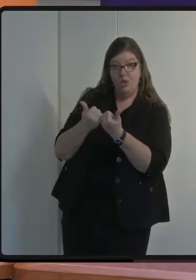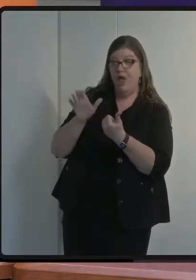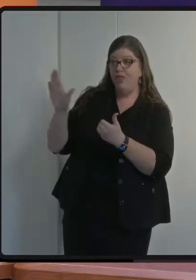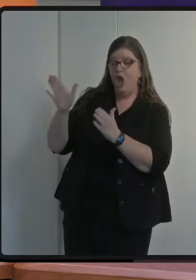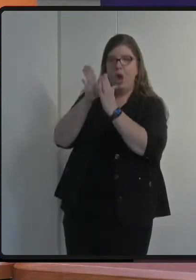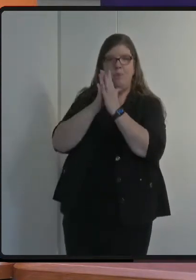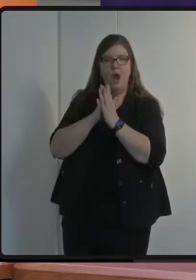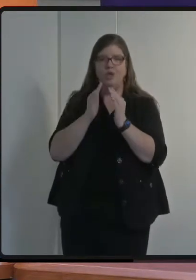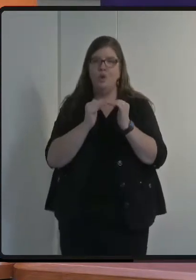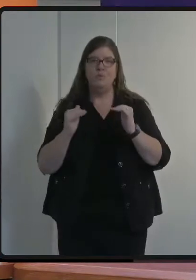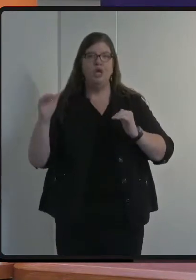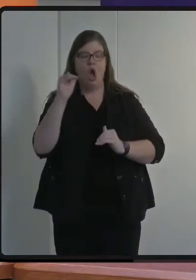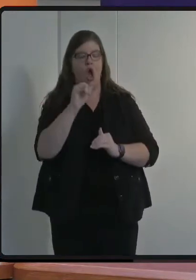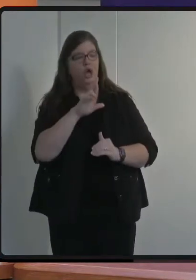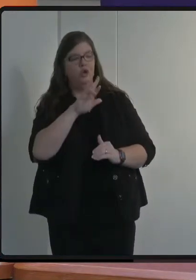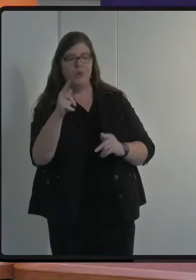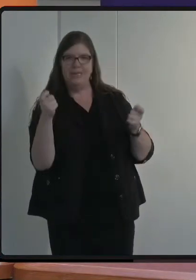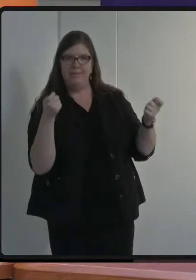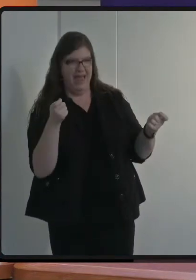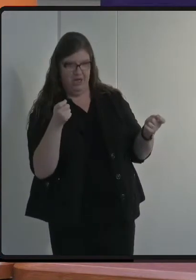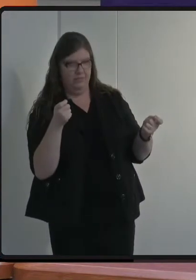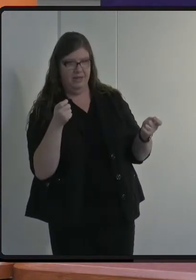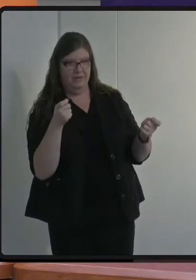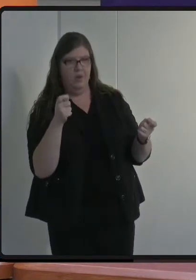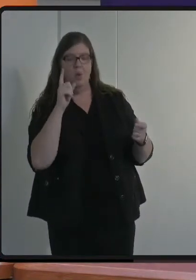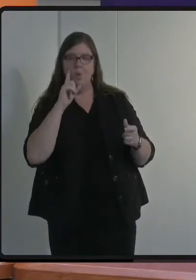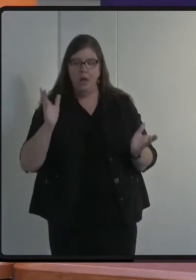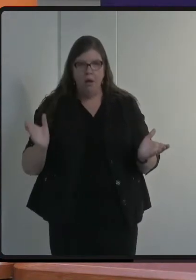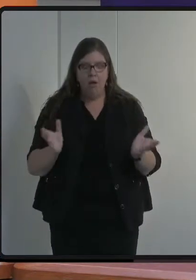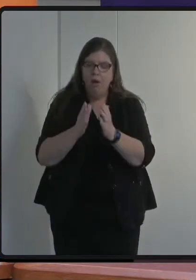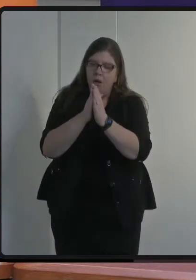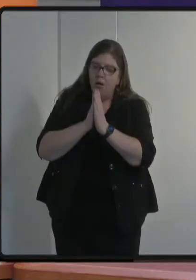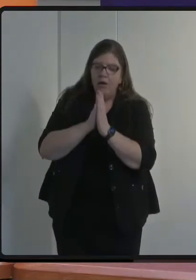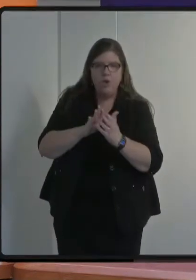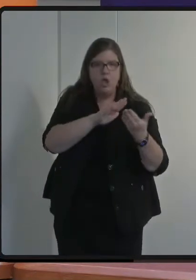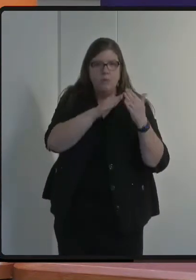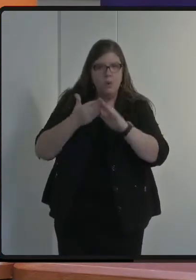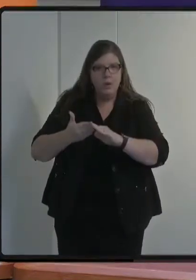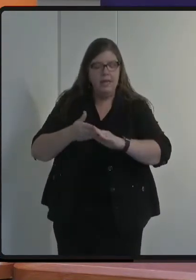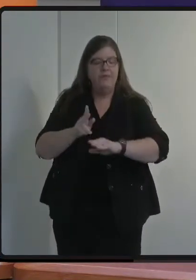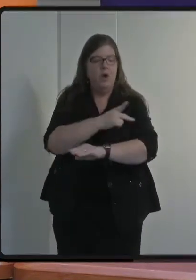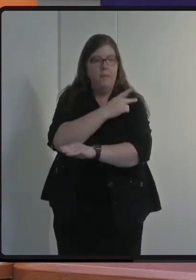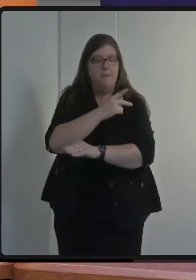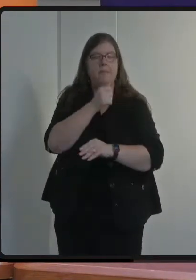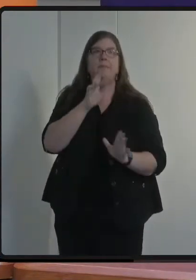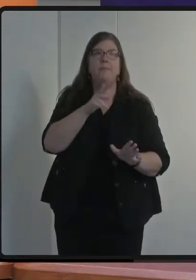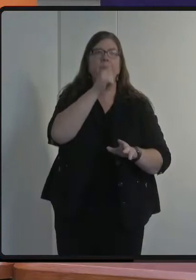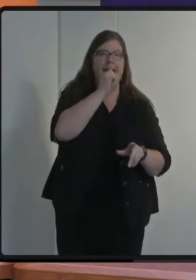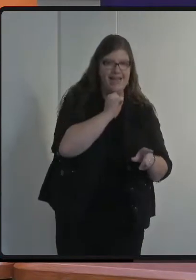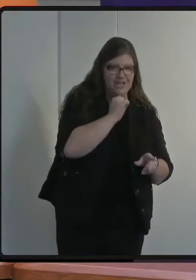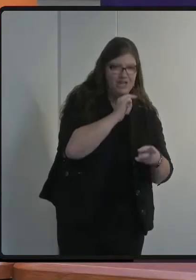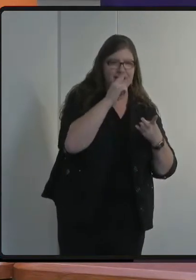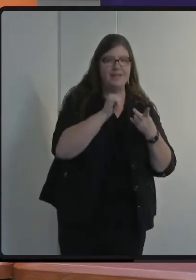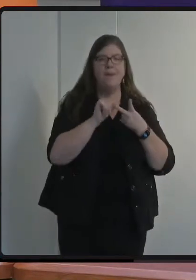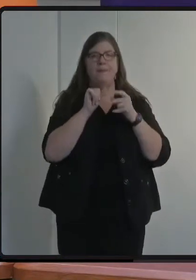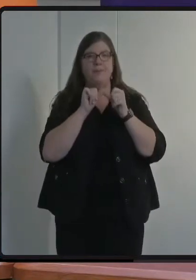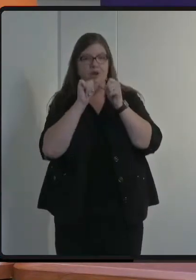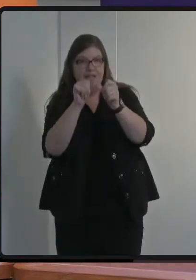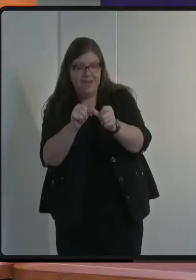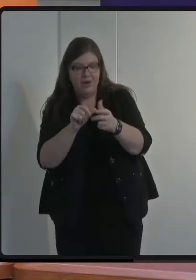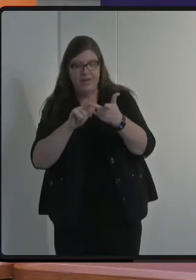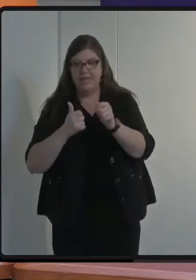go beyond risk management and are lifting up the community for patience, perseverance,